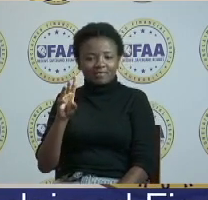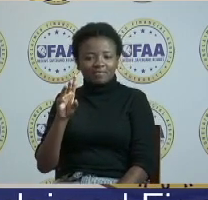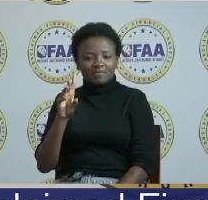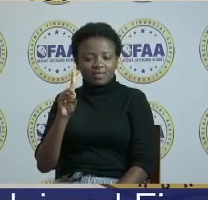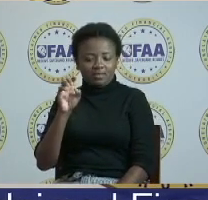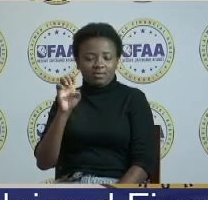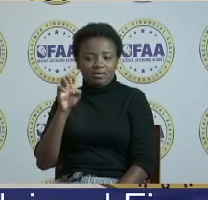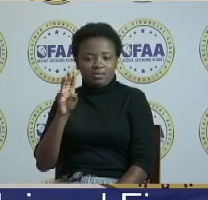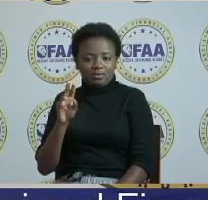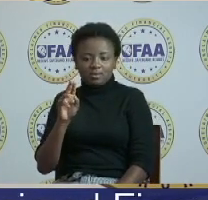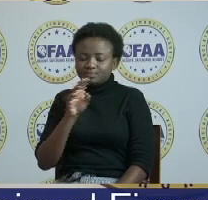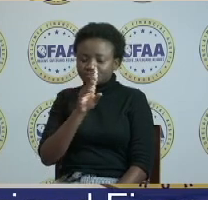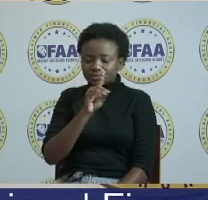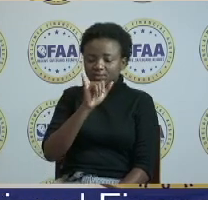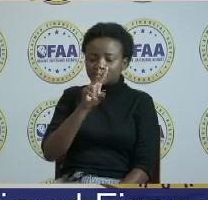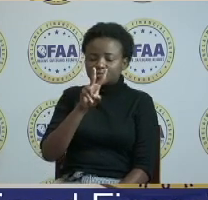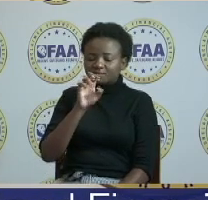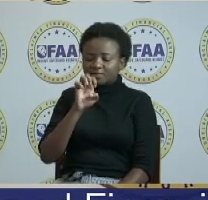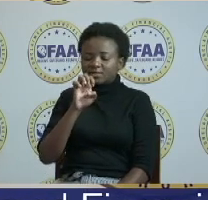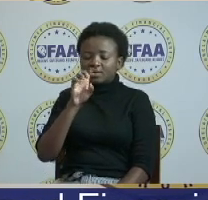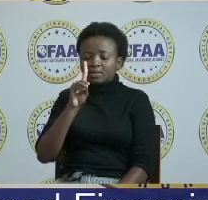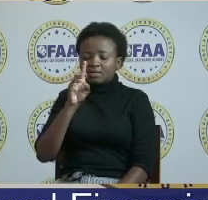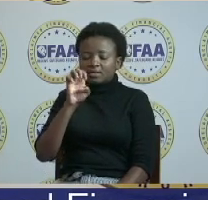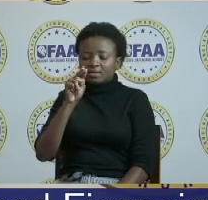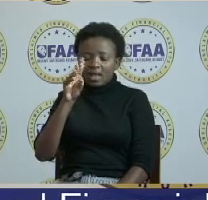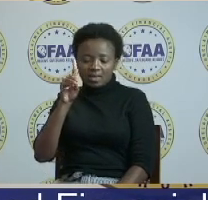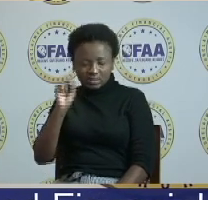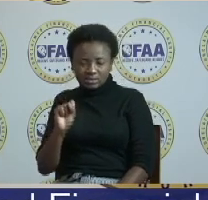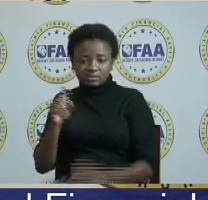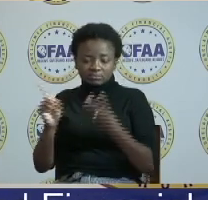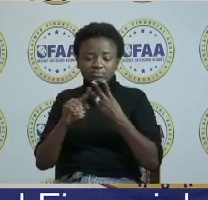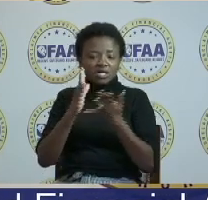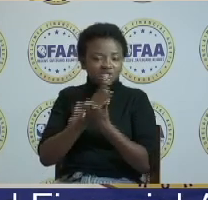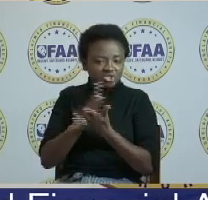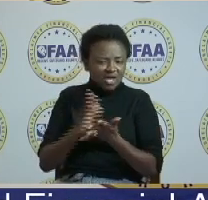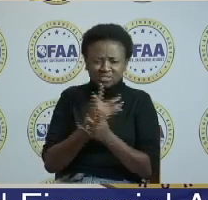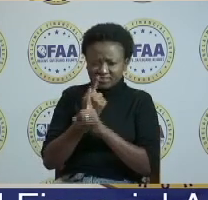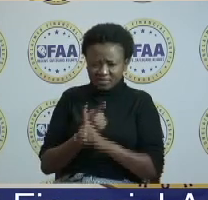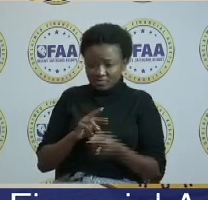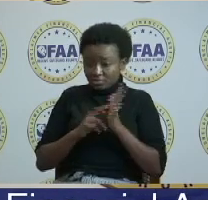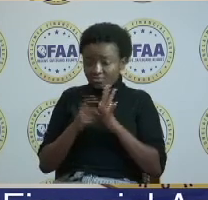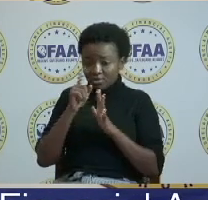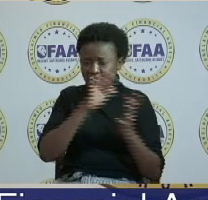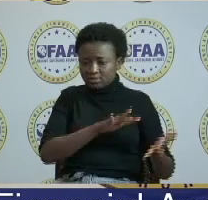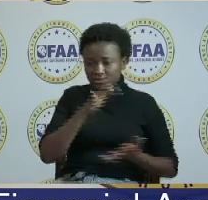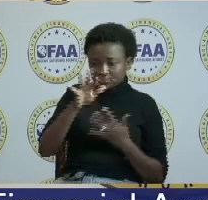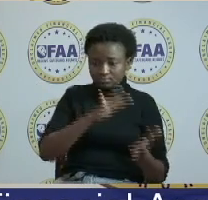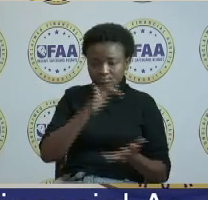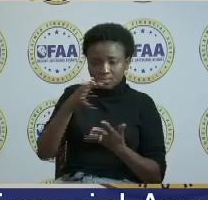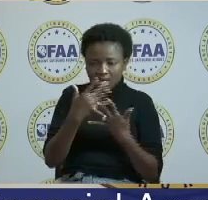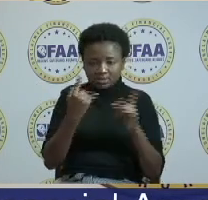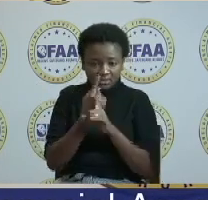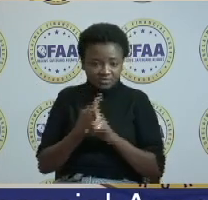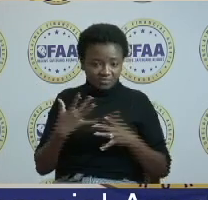and quite a range of assets. So it provides that you have to submit those assets which have become unclaimed. And